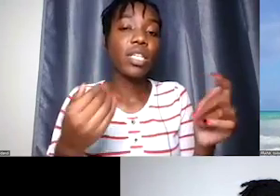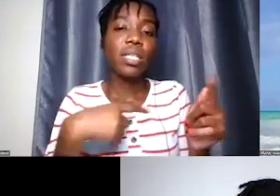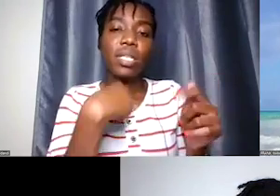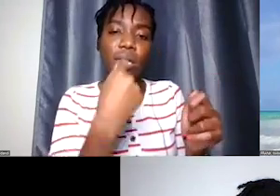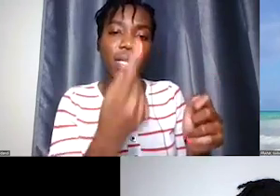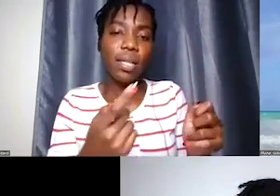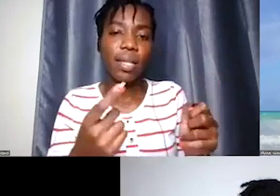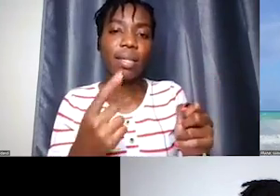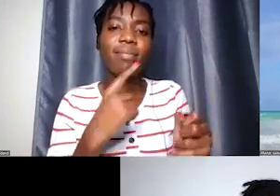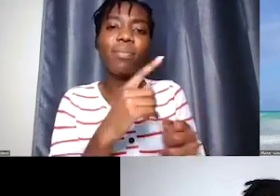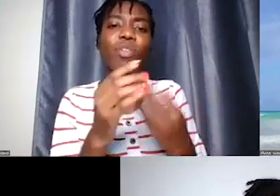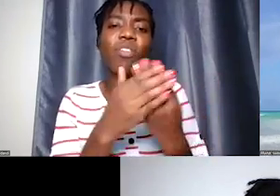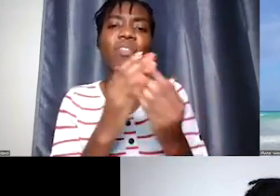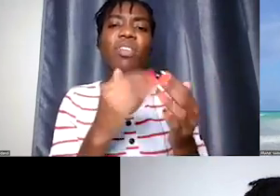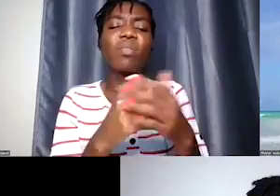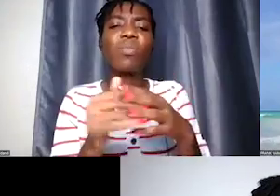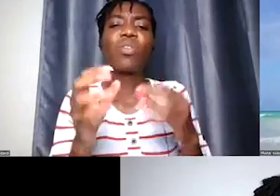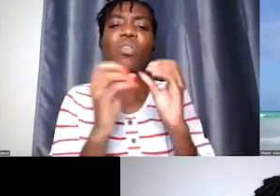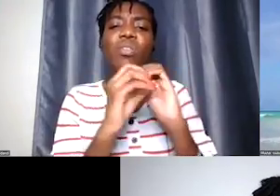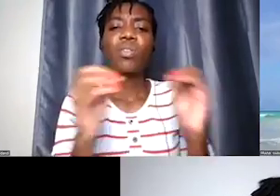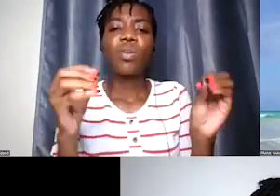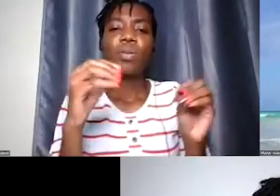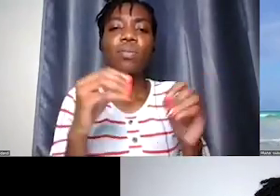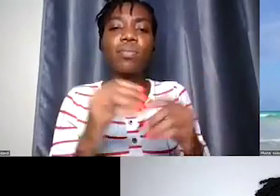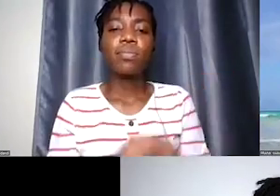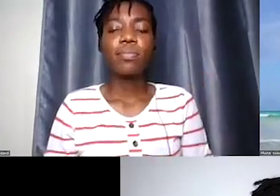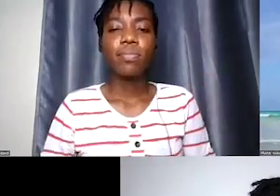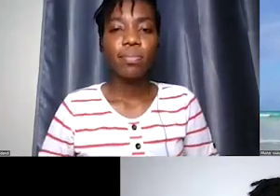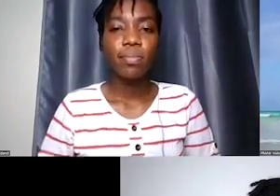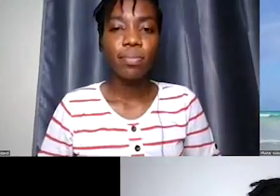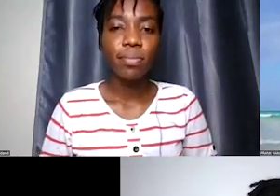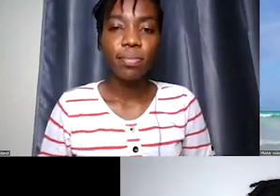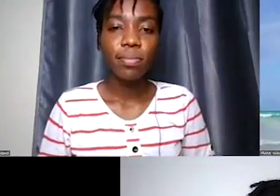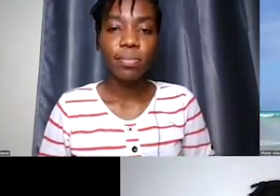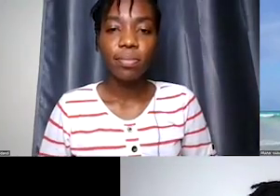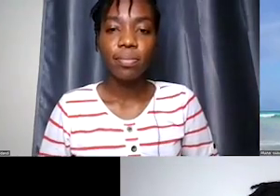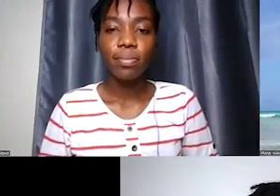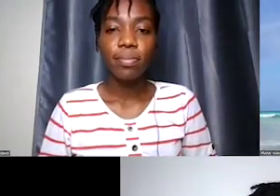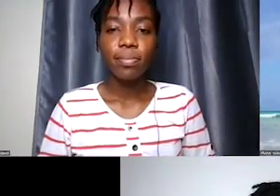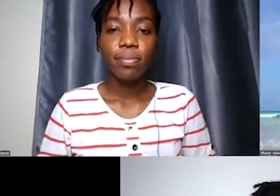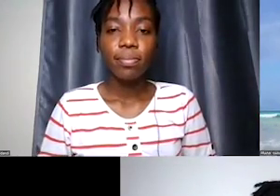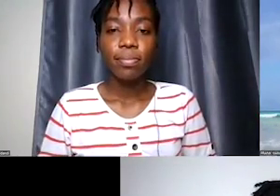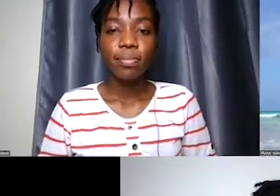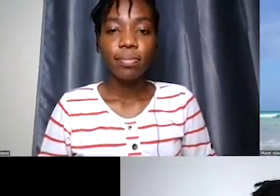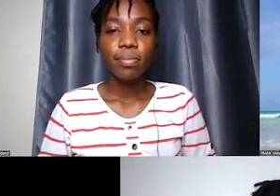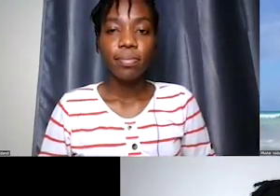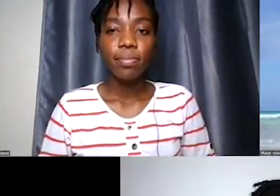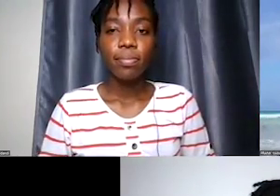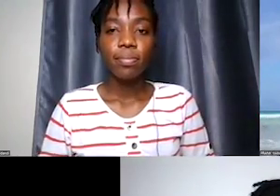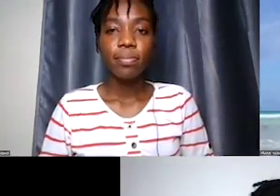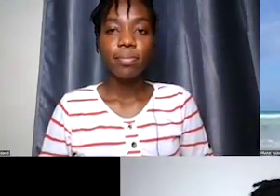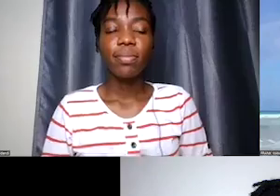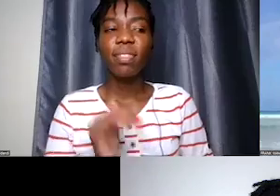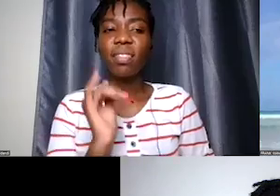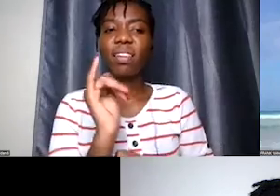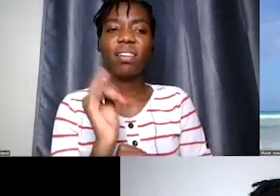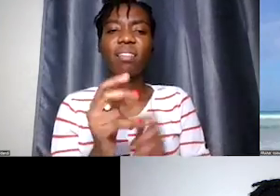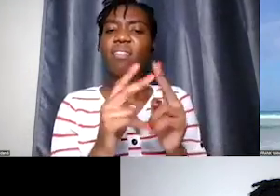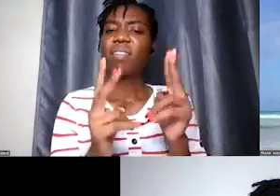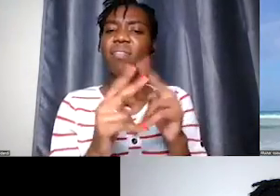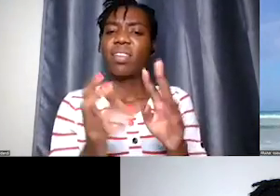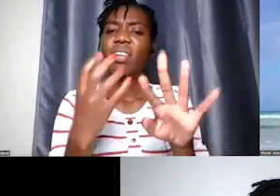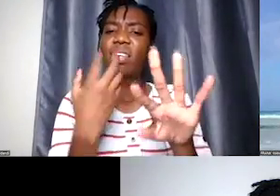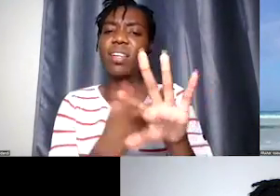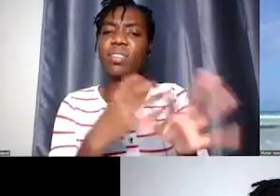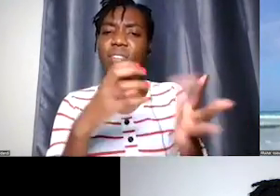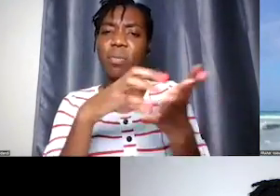are uncomfortable in my space, Frank? It's a very tricky situation because the